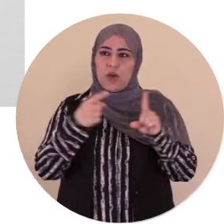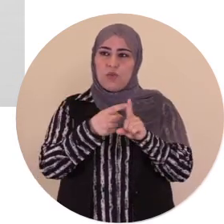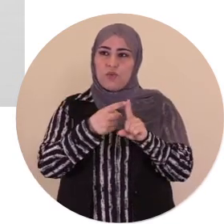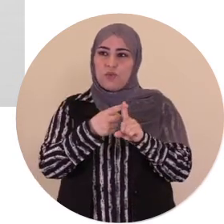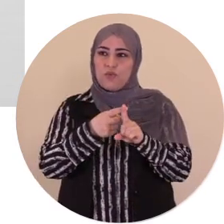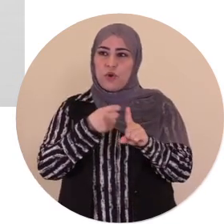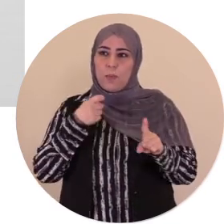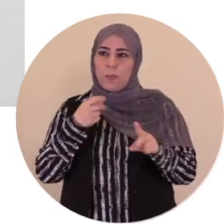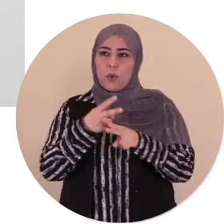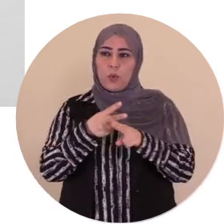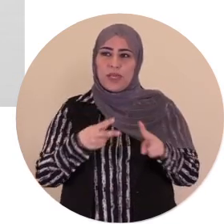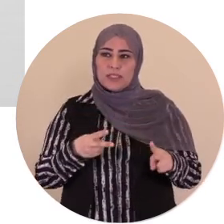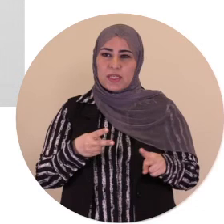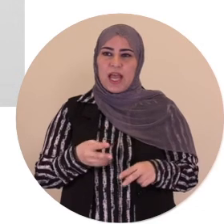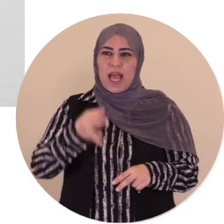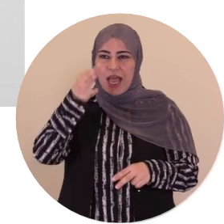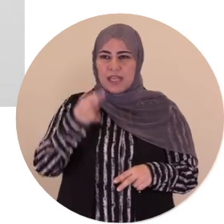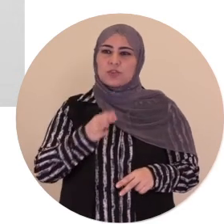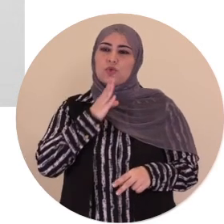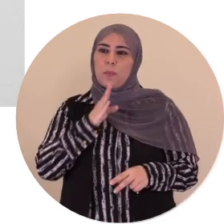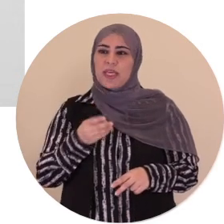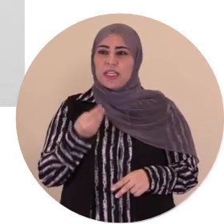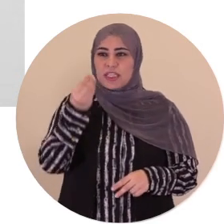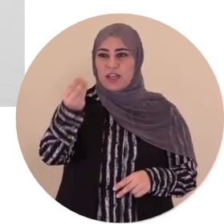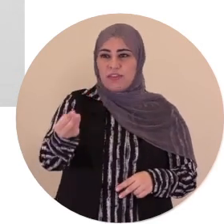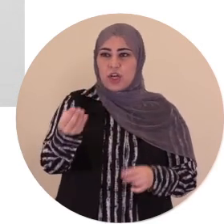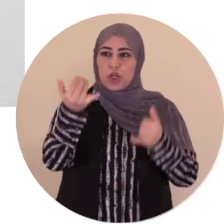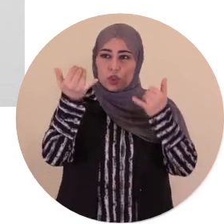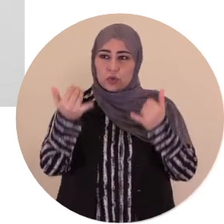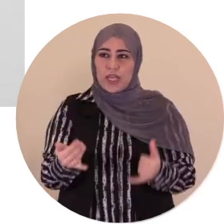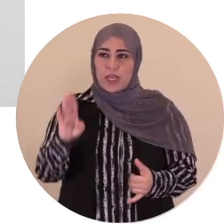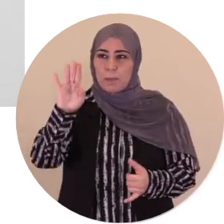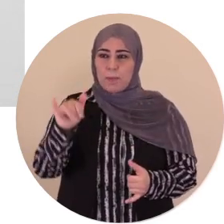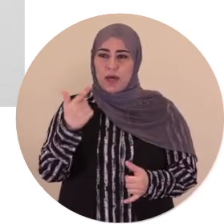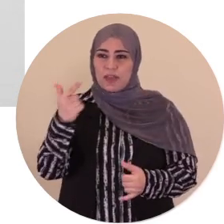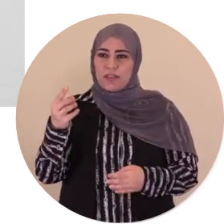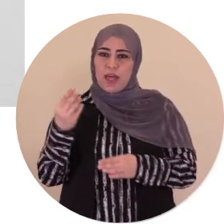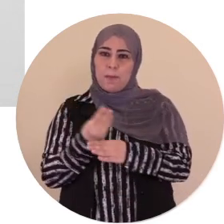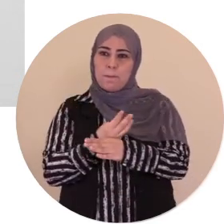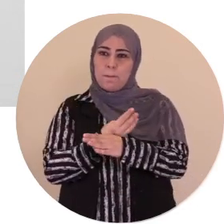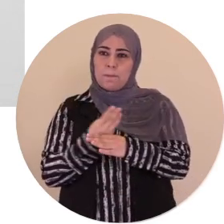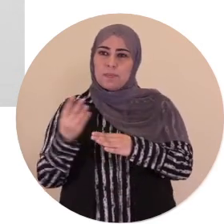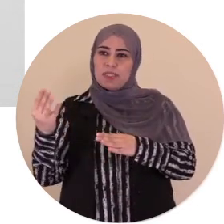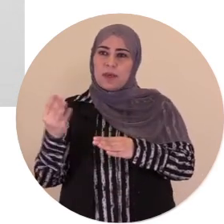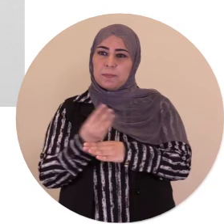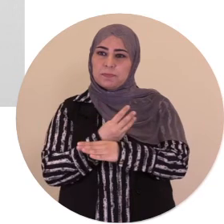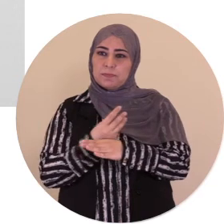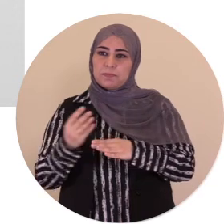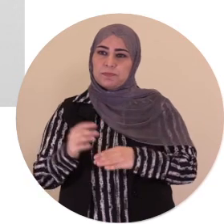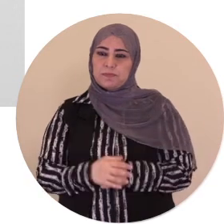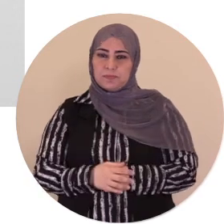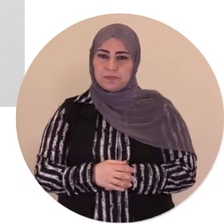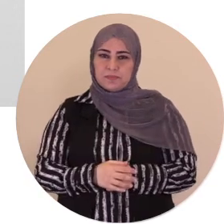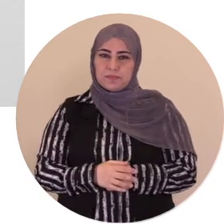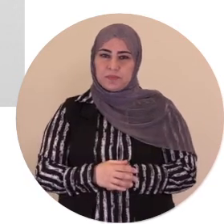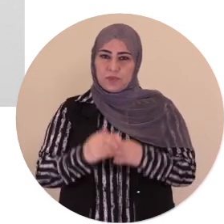media. Let's change it into passive. The media have to deliver the news from Kuwait today, or media has